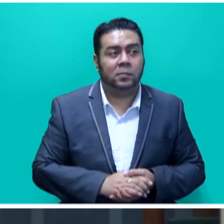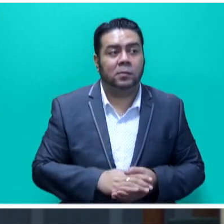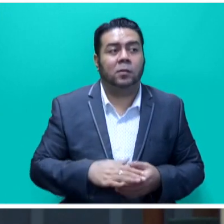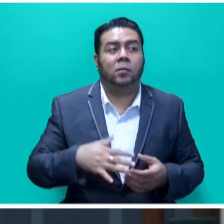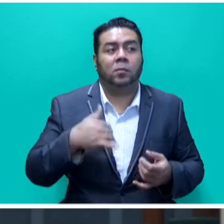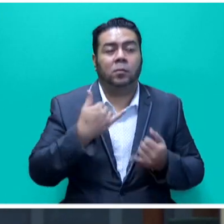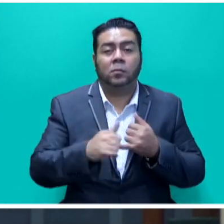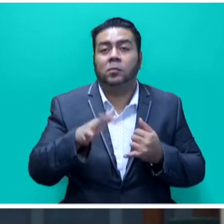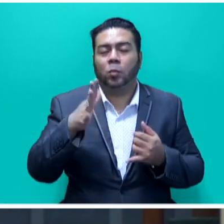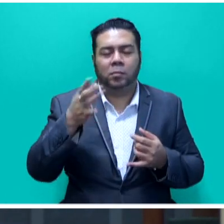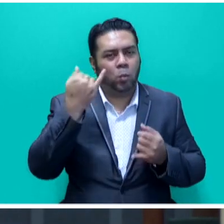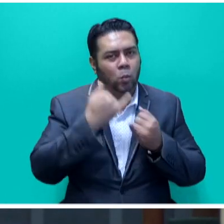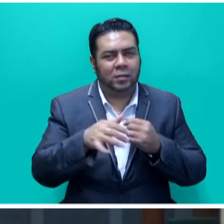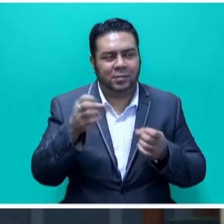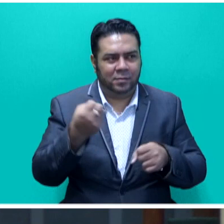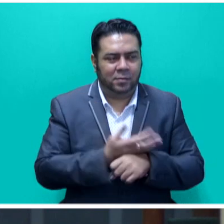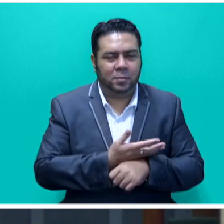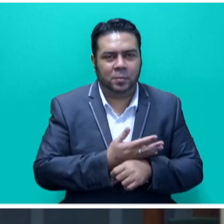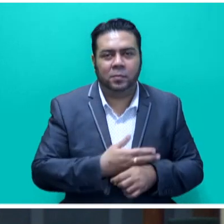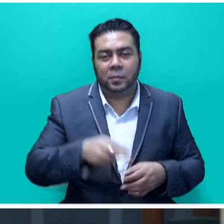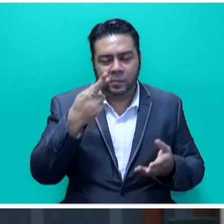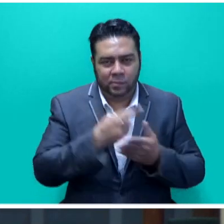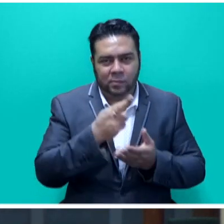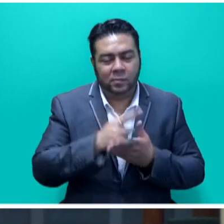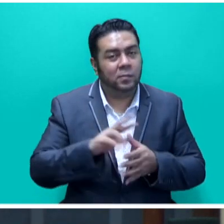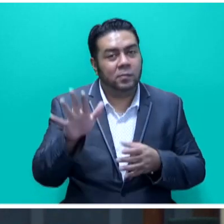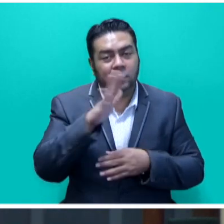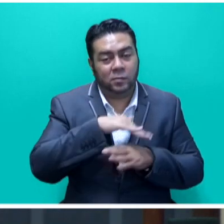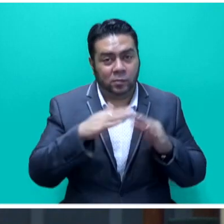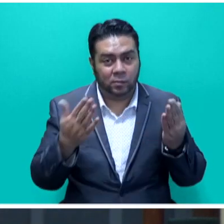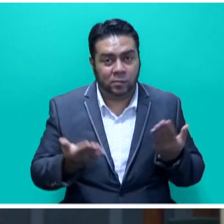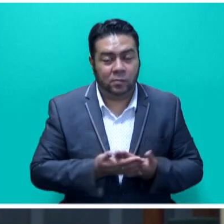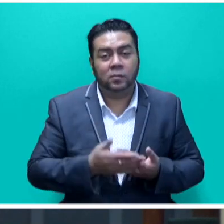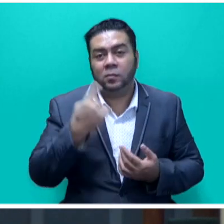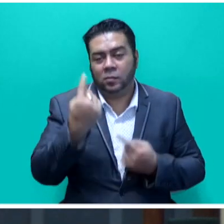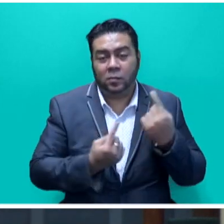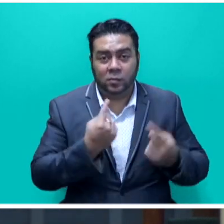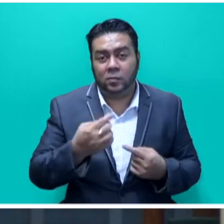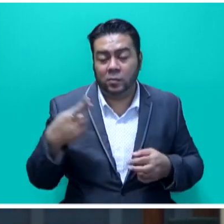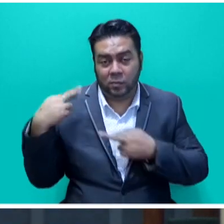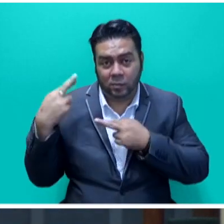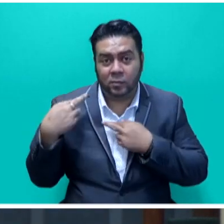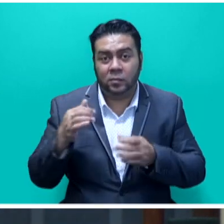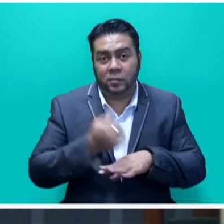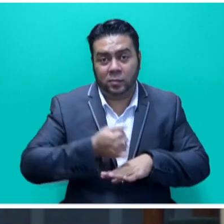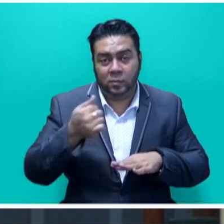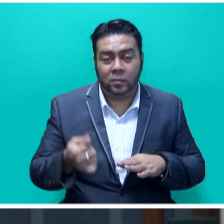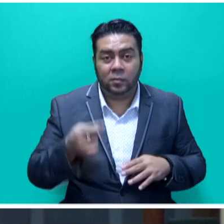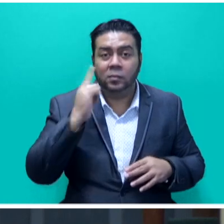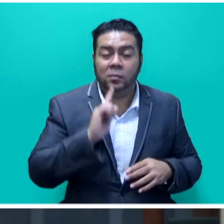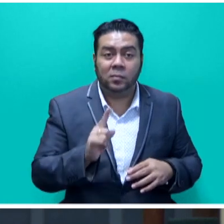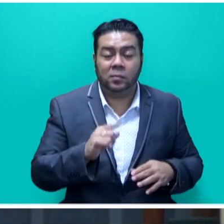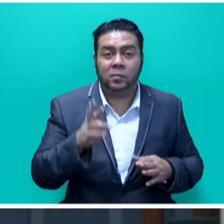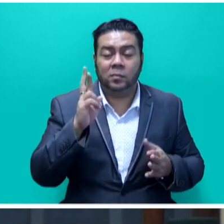the worst affected. It is a reality all over the world, and only responsible governments have accepted it. I say responsible